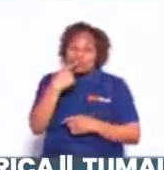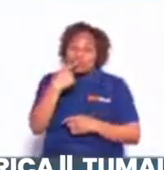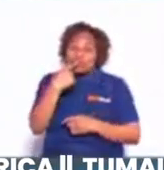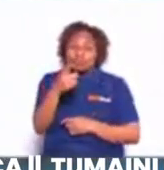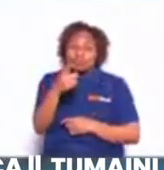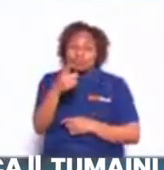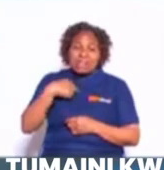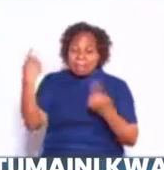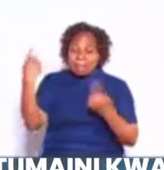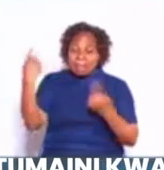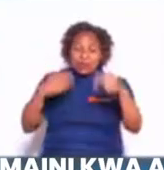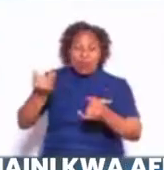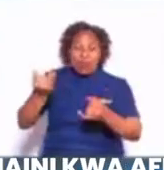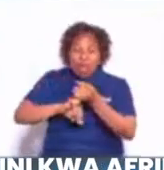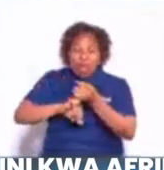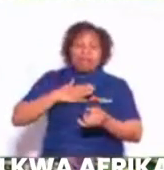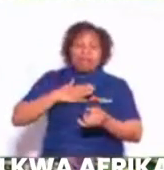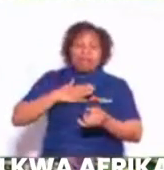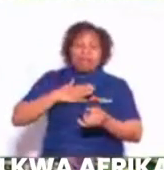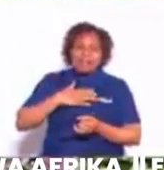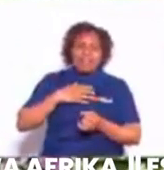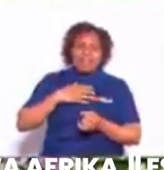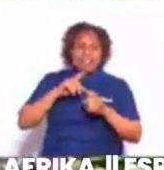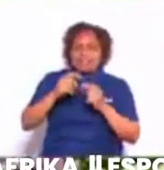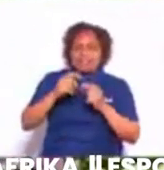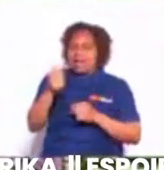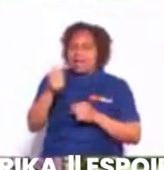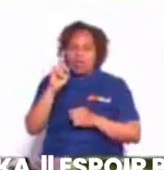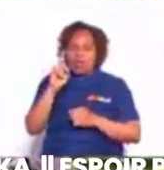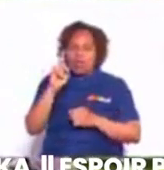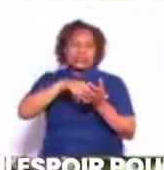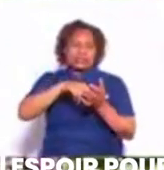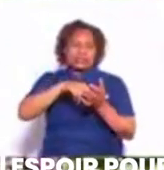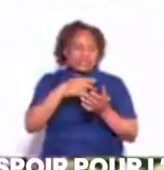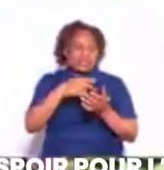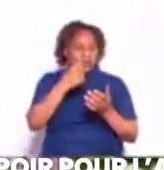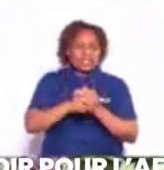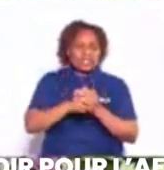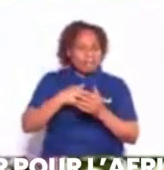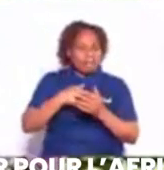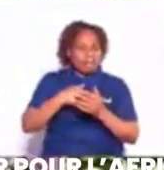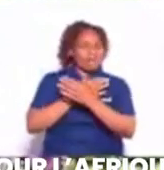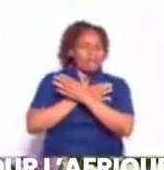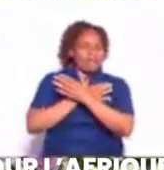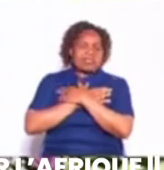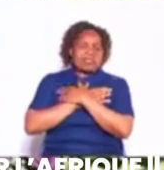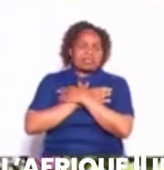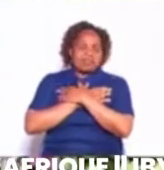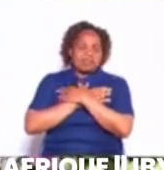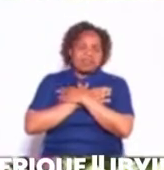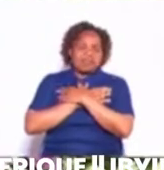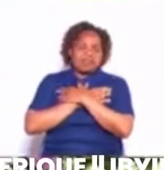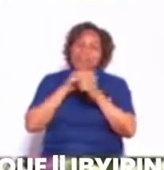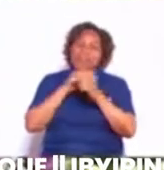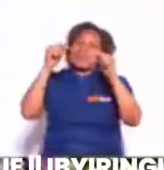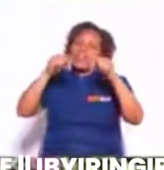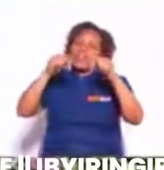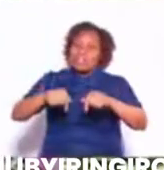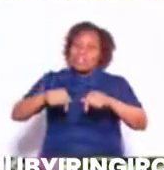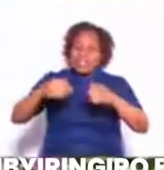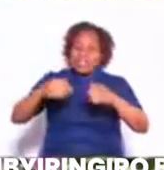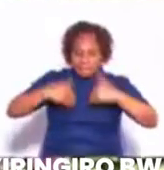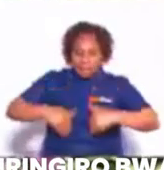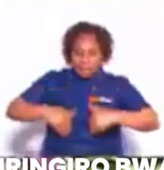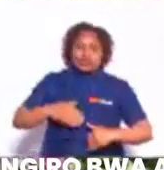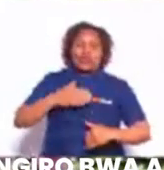my wife? A lot of words. And the other one, when he stood up, just say, friends, this is the person who wants